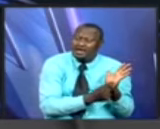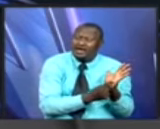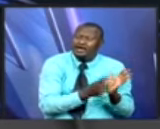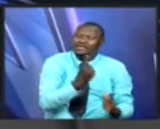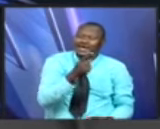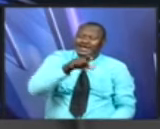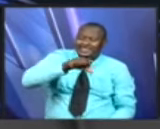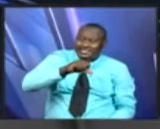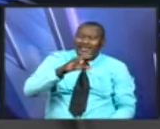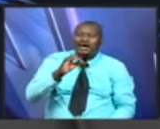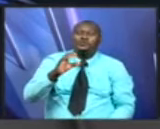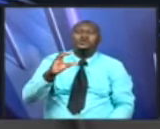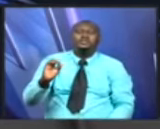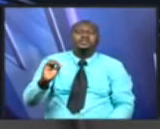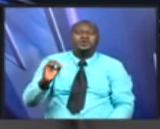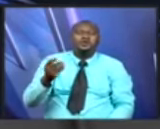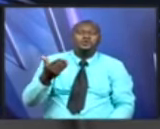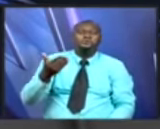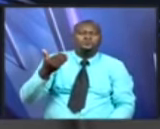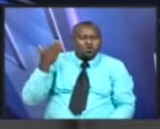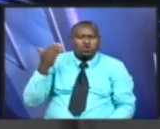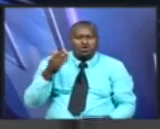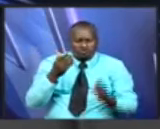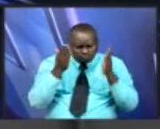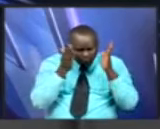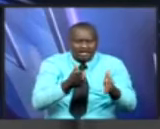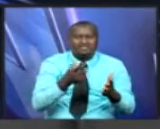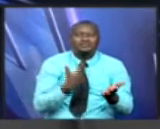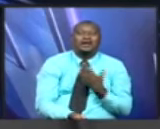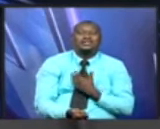1900, was a feudal country